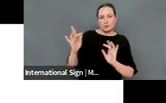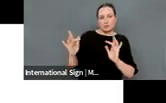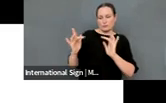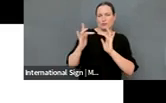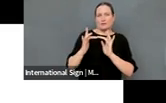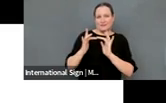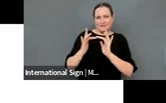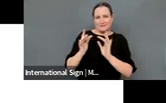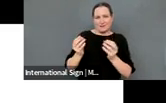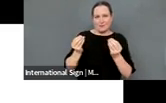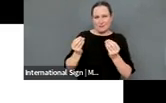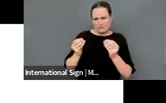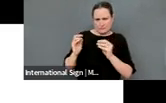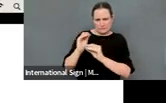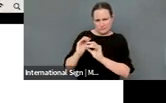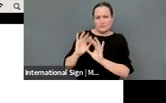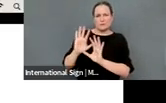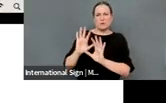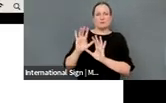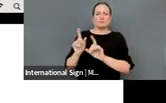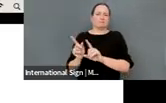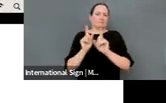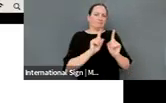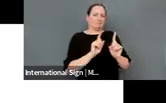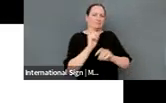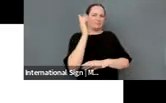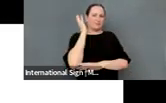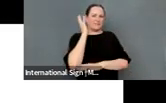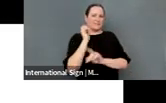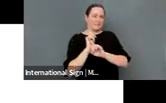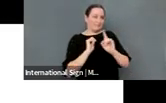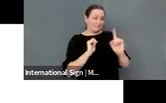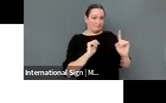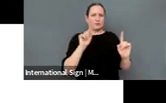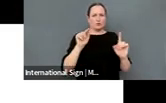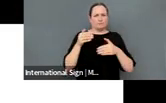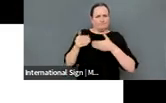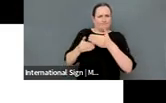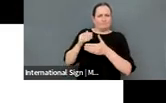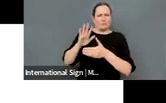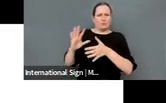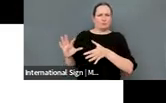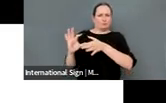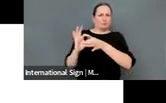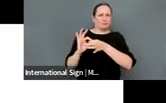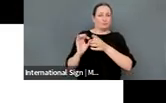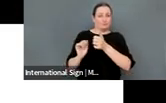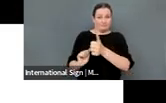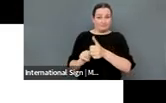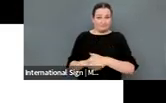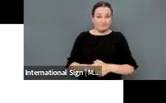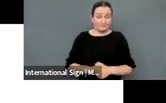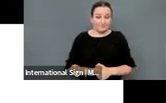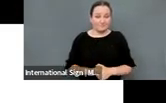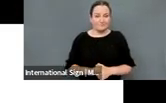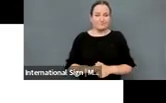another presenter to make the presentation. Is that fine? Yes, sure. Okay, so we will pick up from this slide. So we will